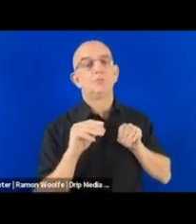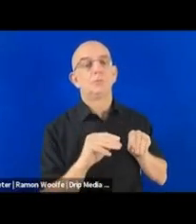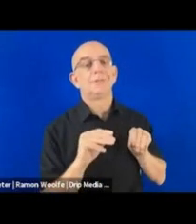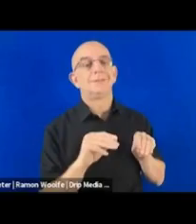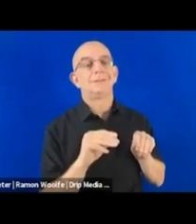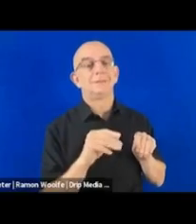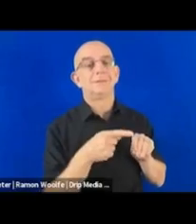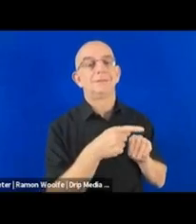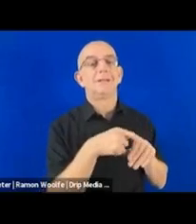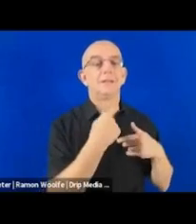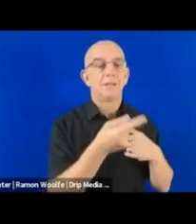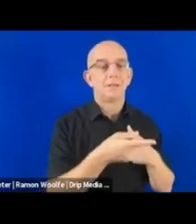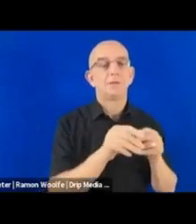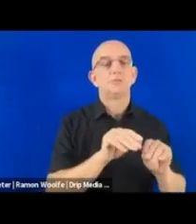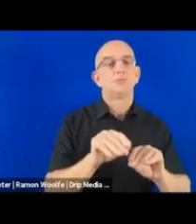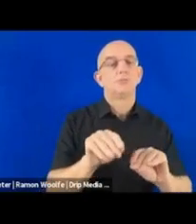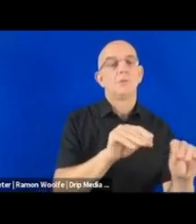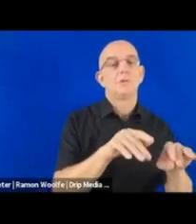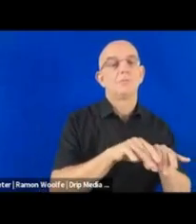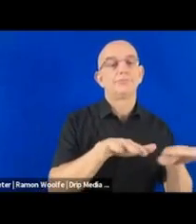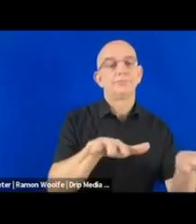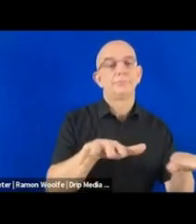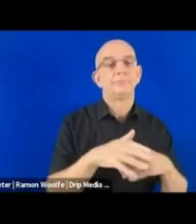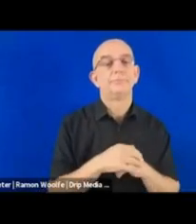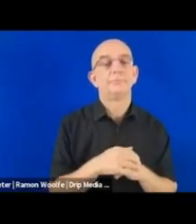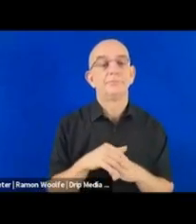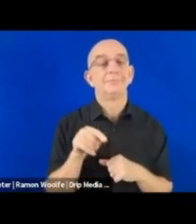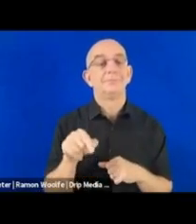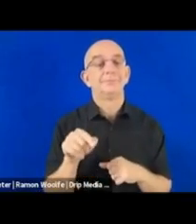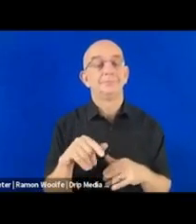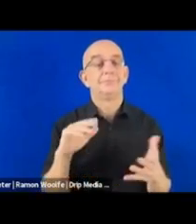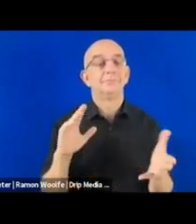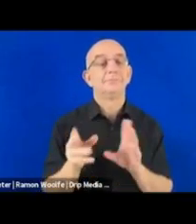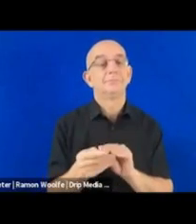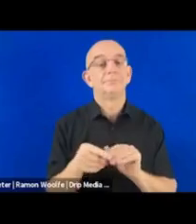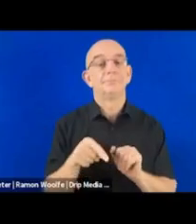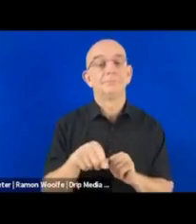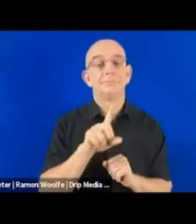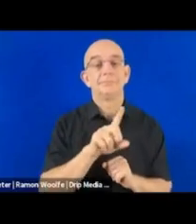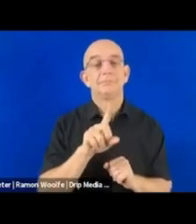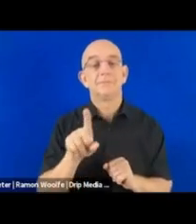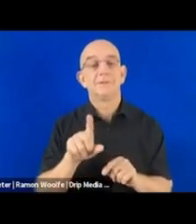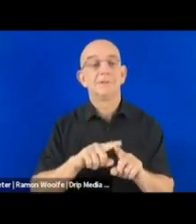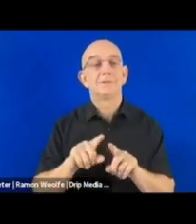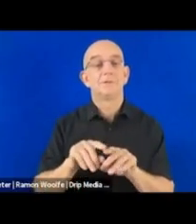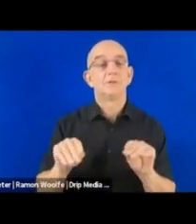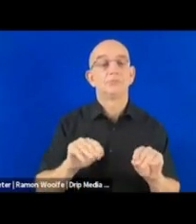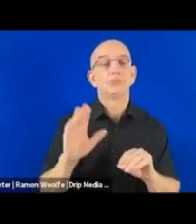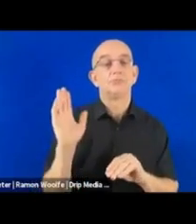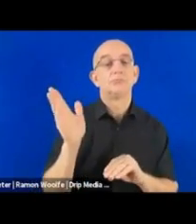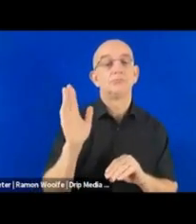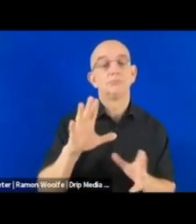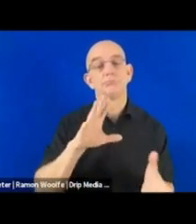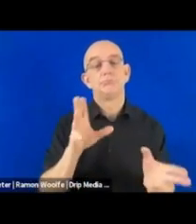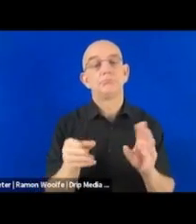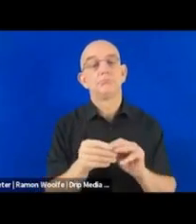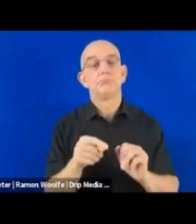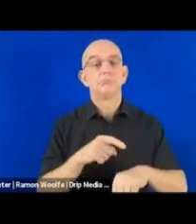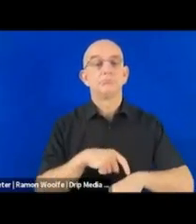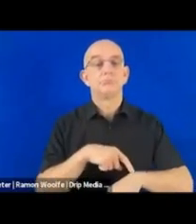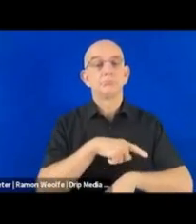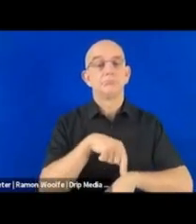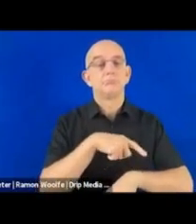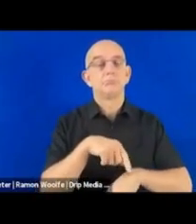trainers for the national master trainers for the Transform program, where